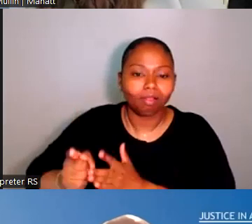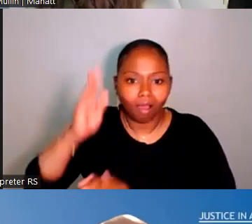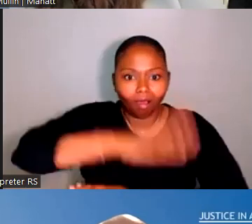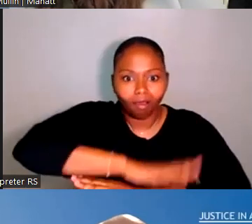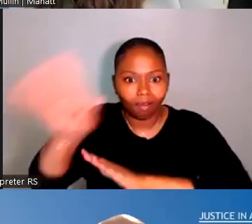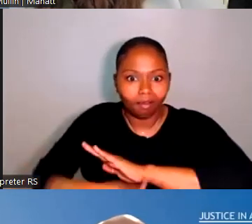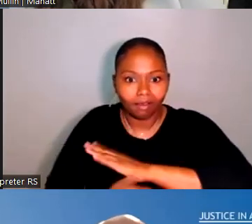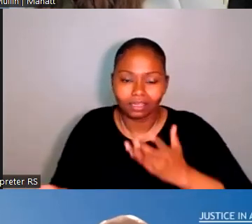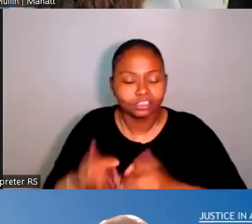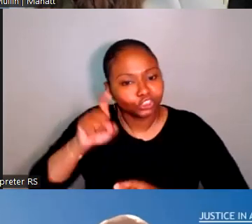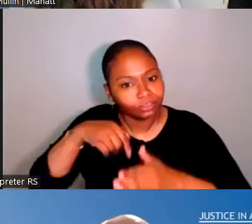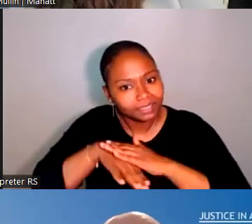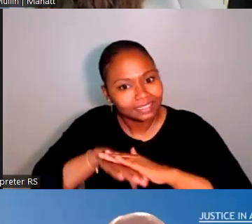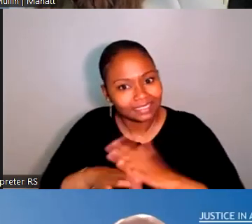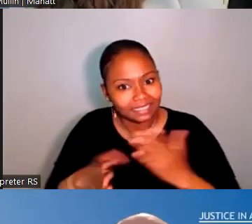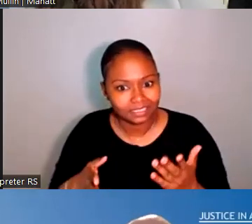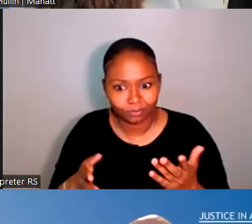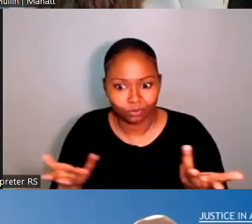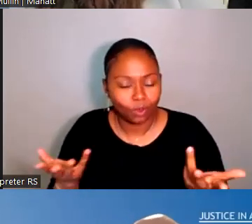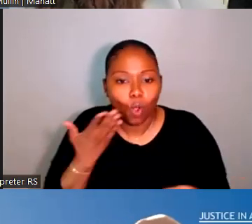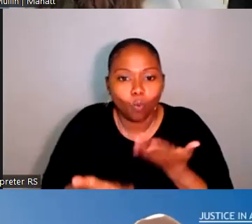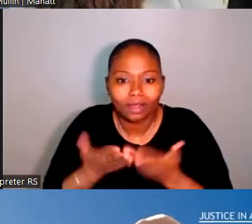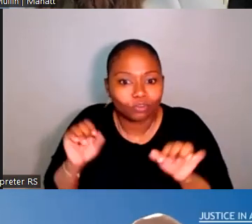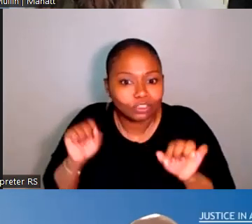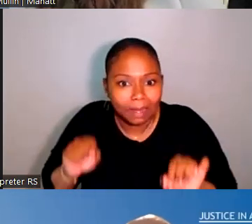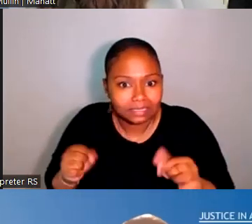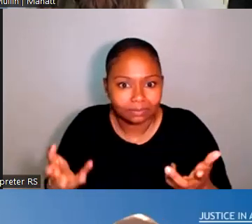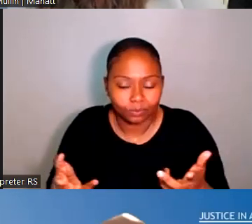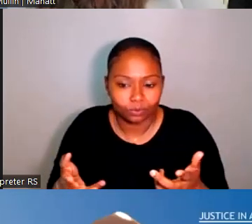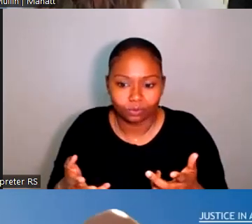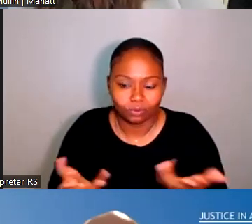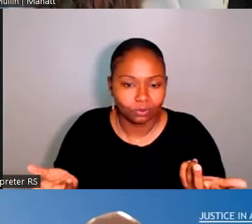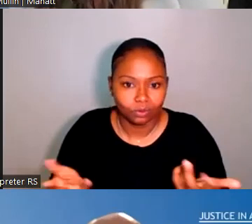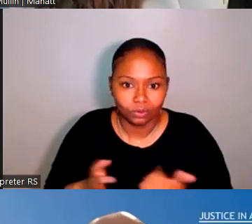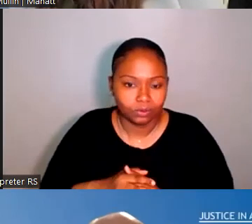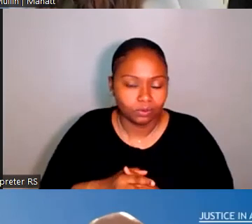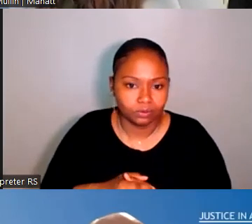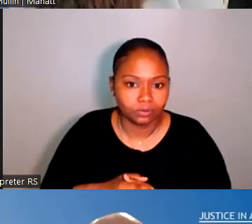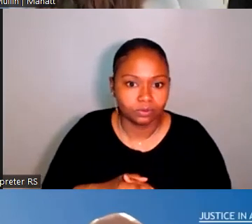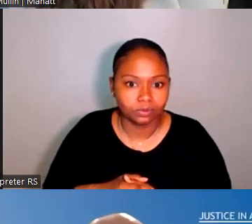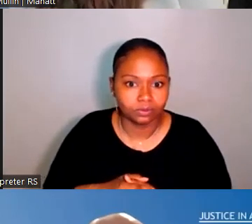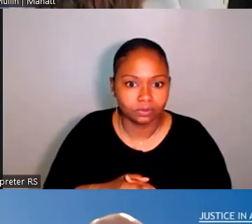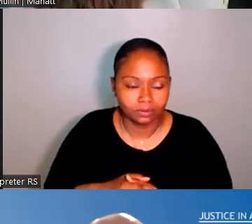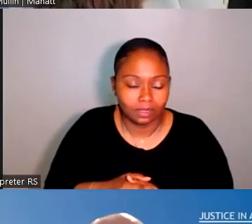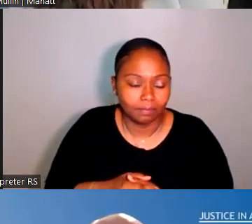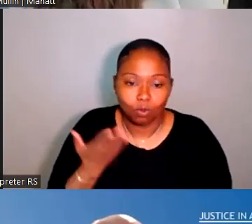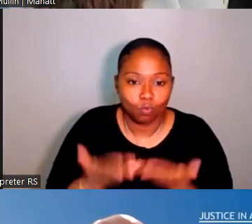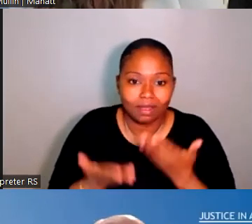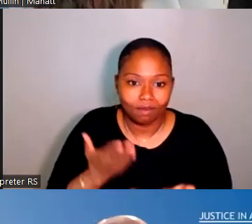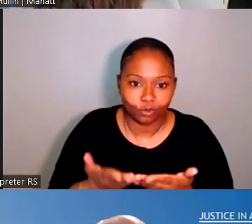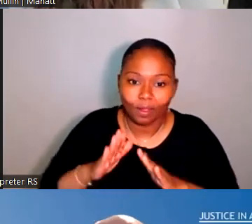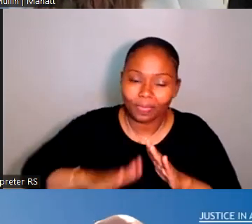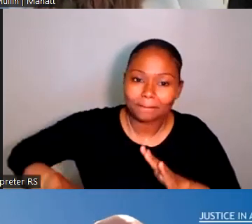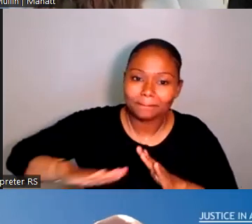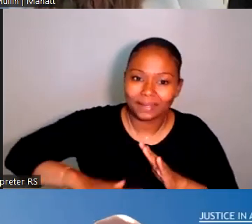as is possible, whatever that is. Under the basic nursing facility standards, generally, you